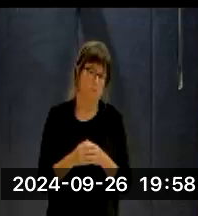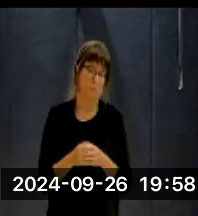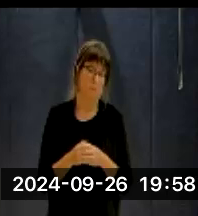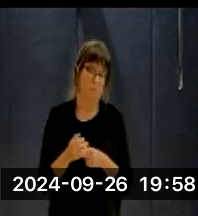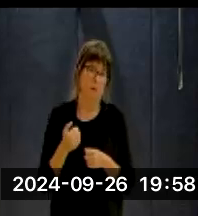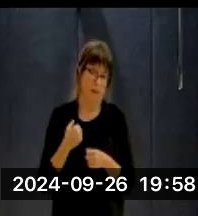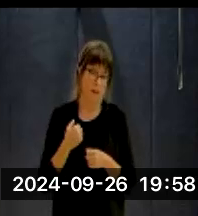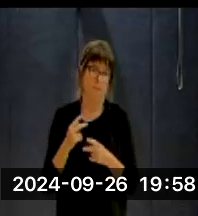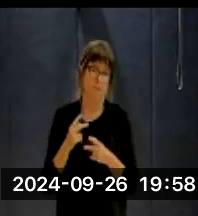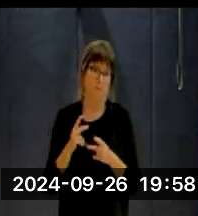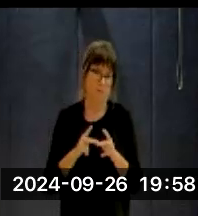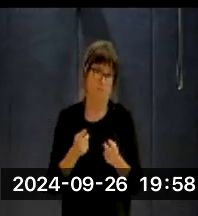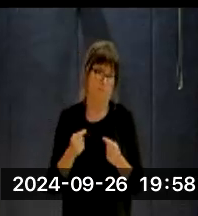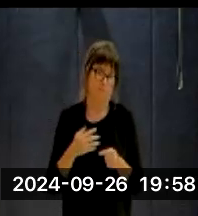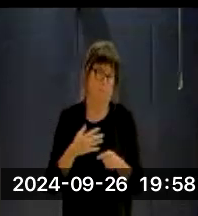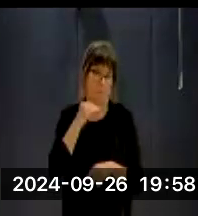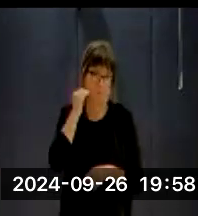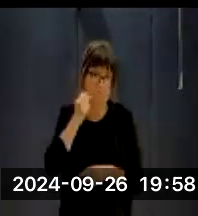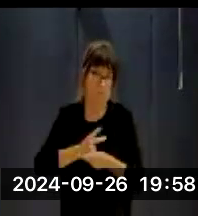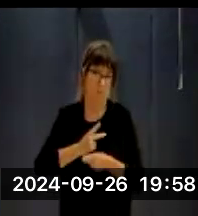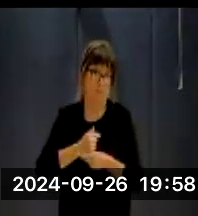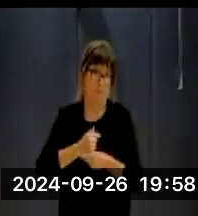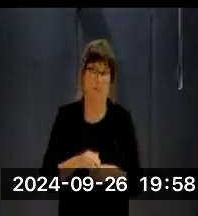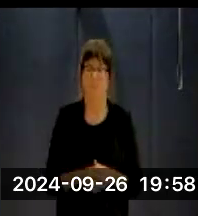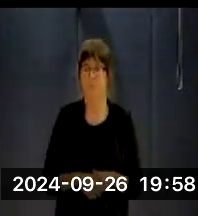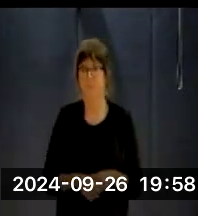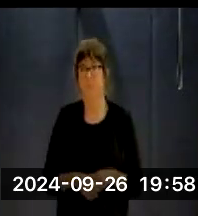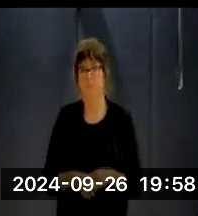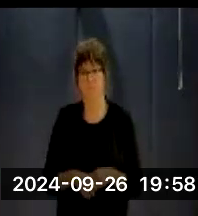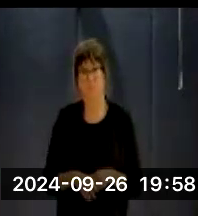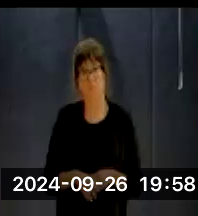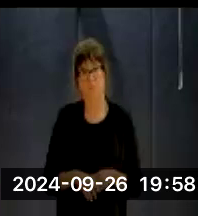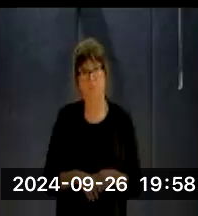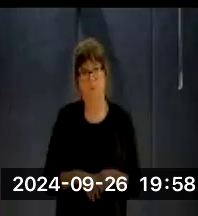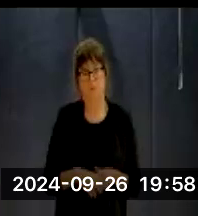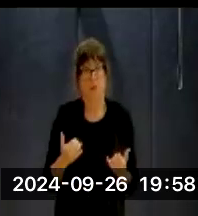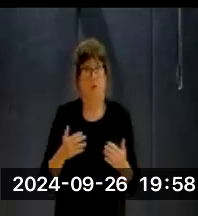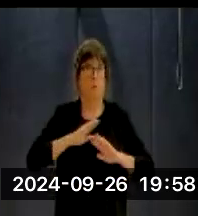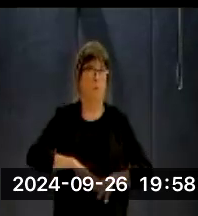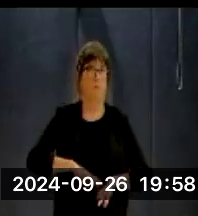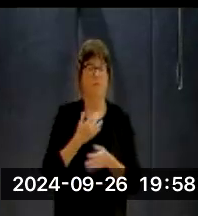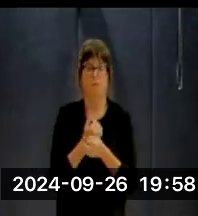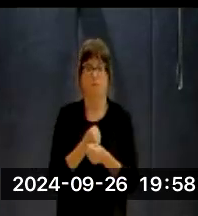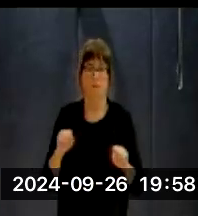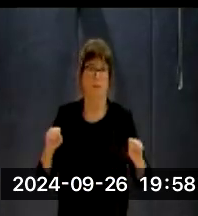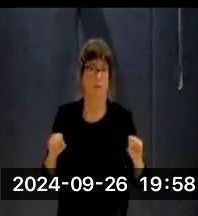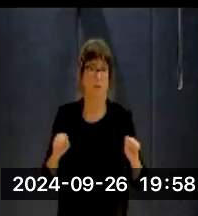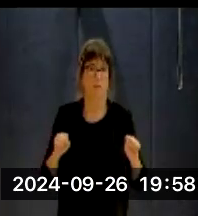attendants come to my home and they take care of me here, and I feel not only free, I feel so much at